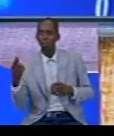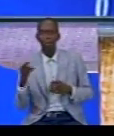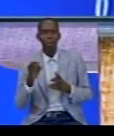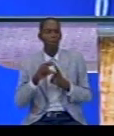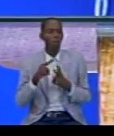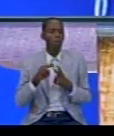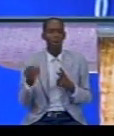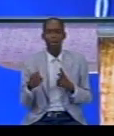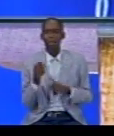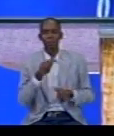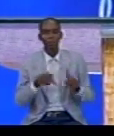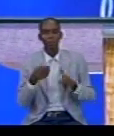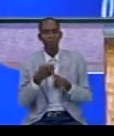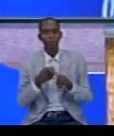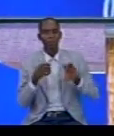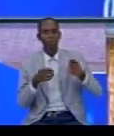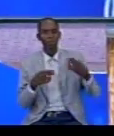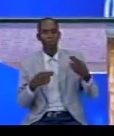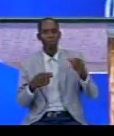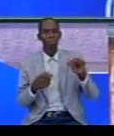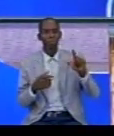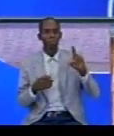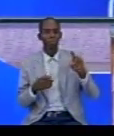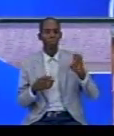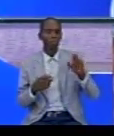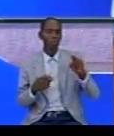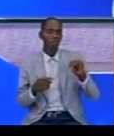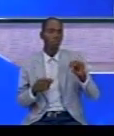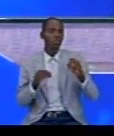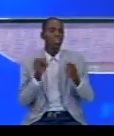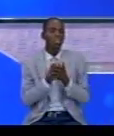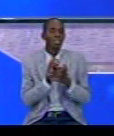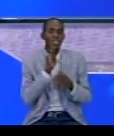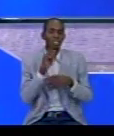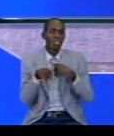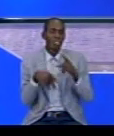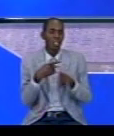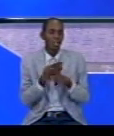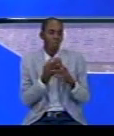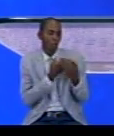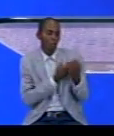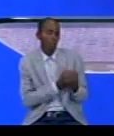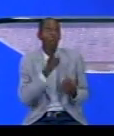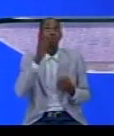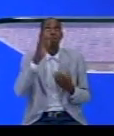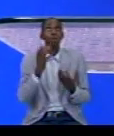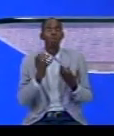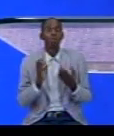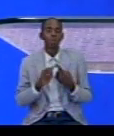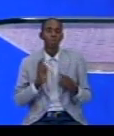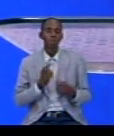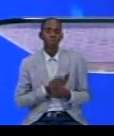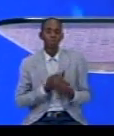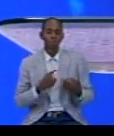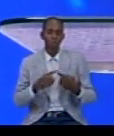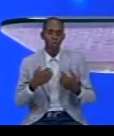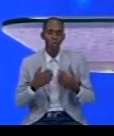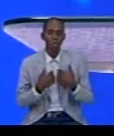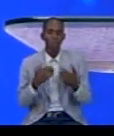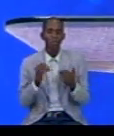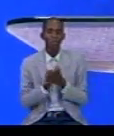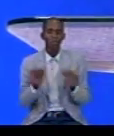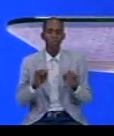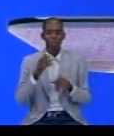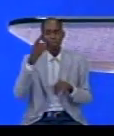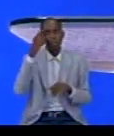Chaldean, that's the kind of courage he wants us to have. That's the kind of mind he wants us to have when he sends us